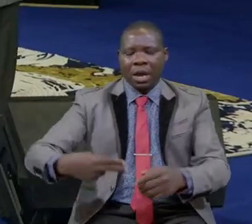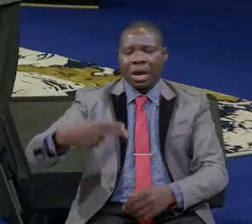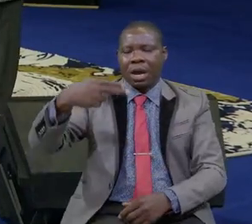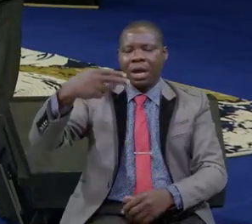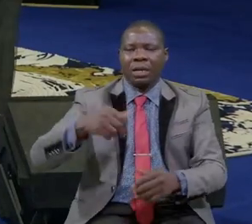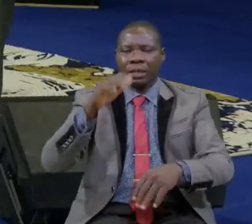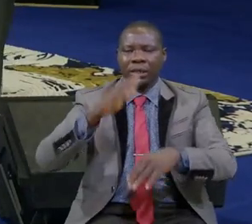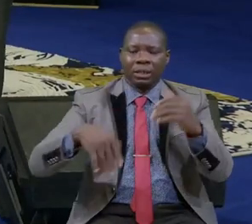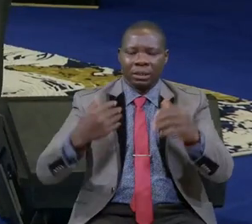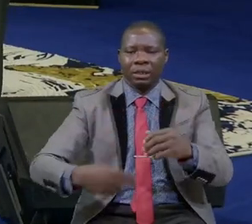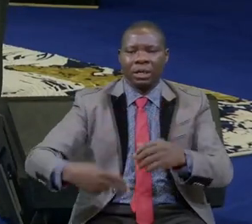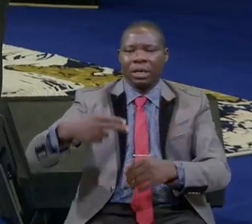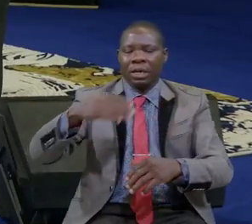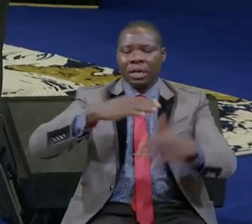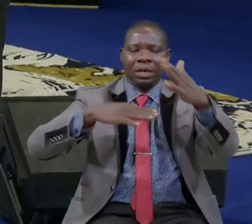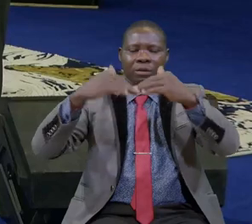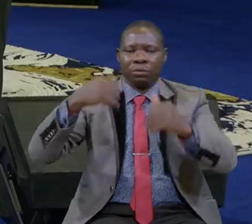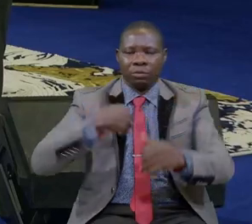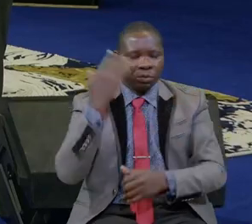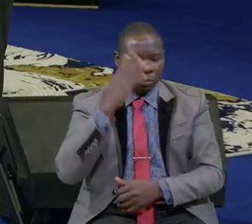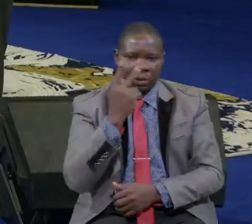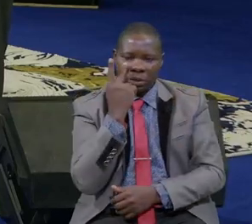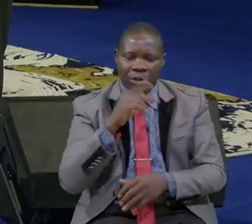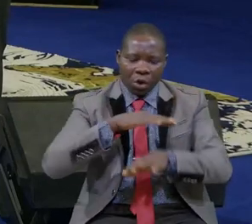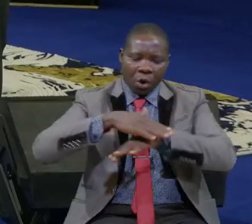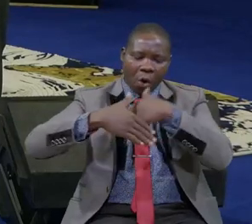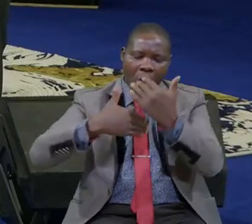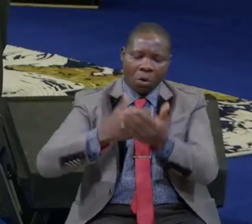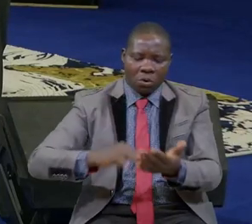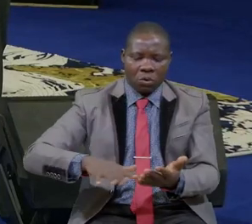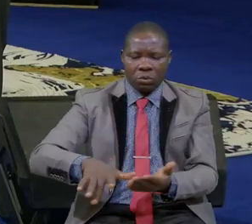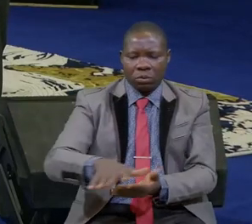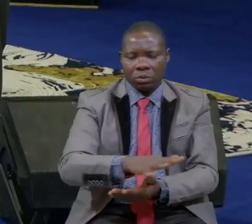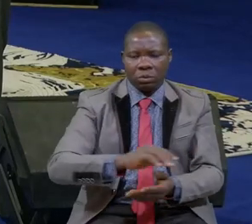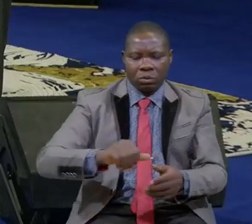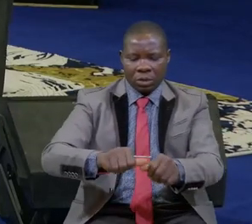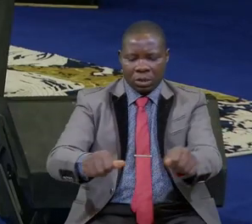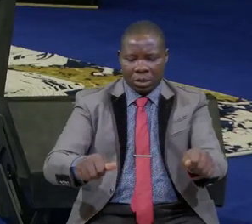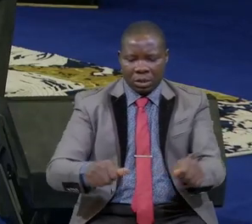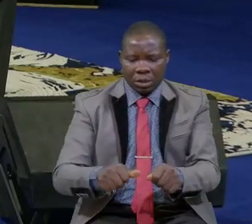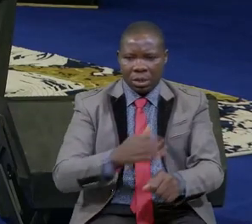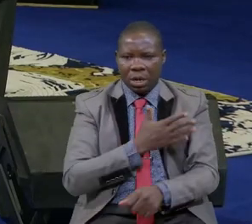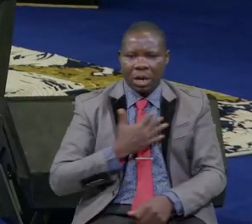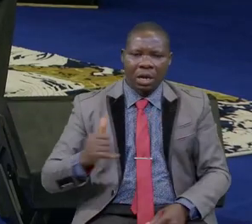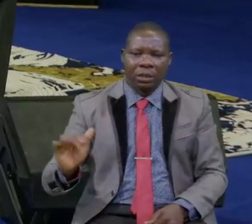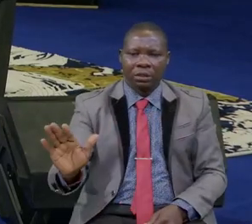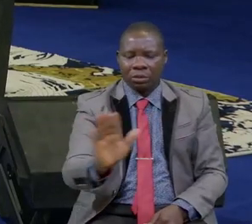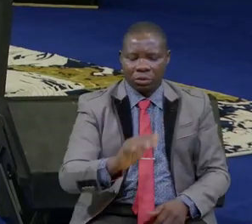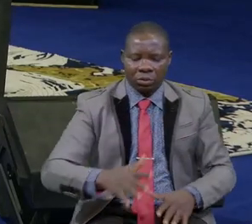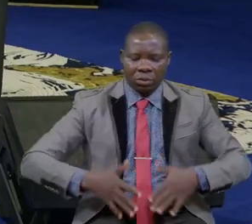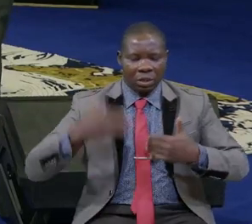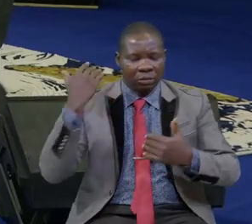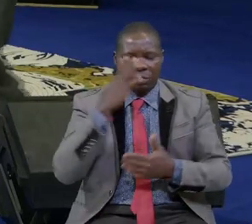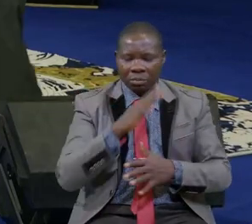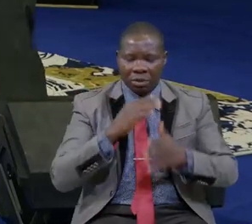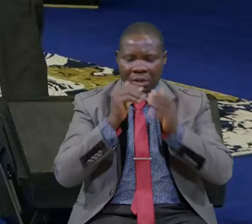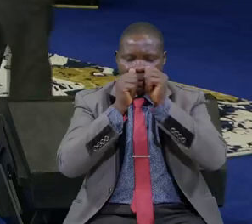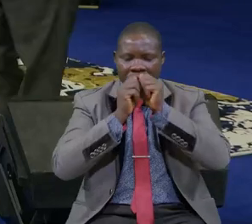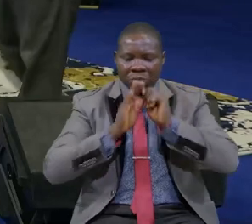considering all those areas, and your life will be blessed through and through